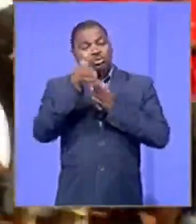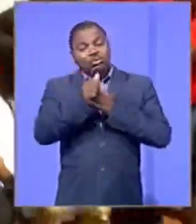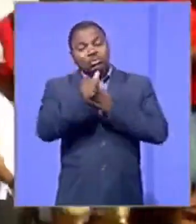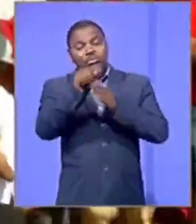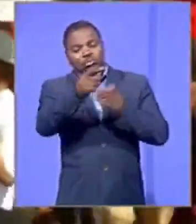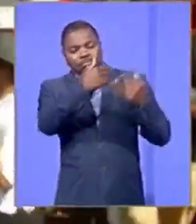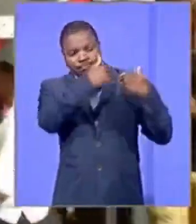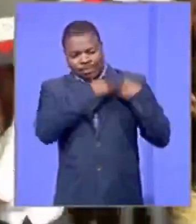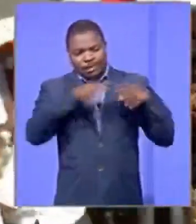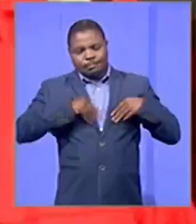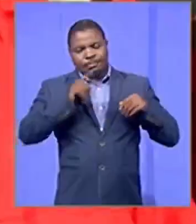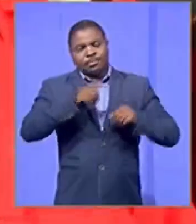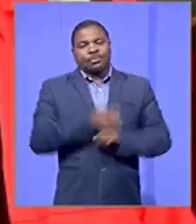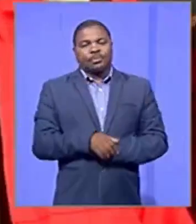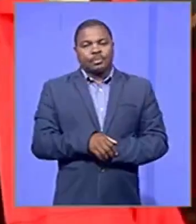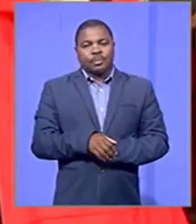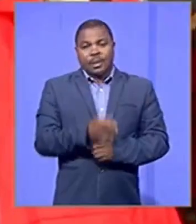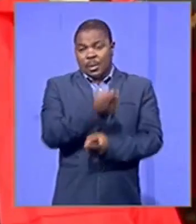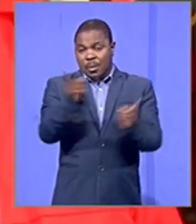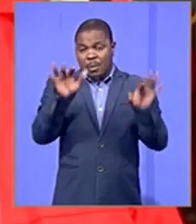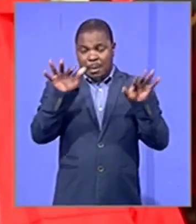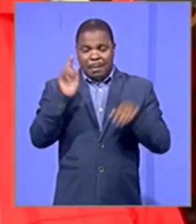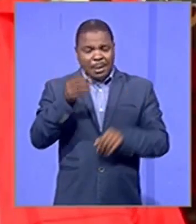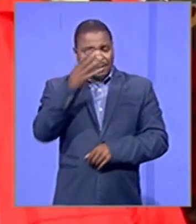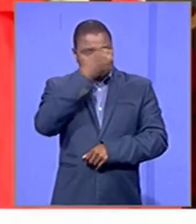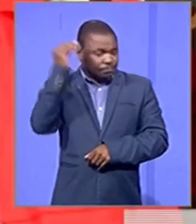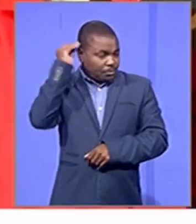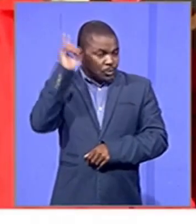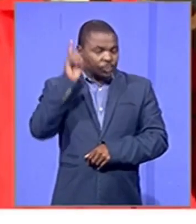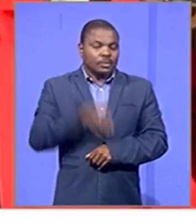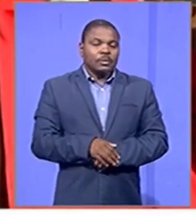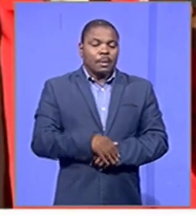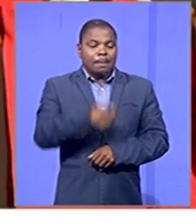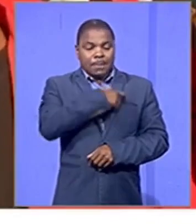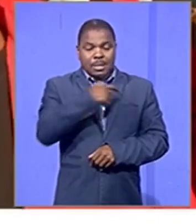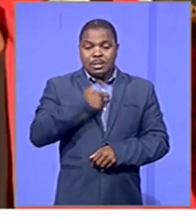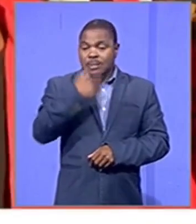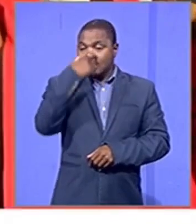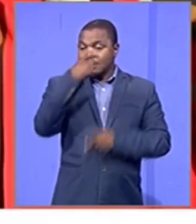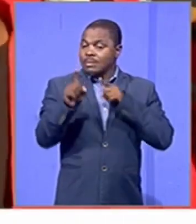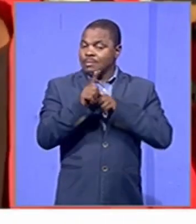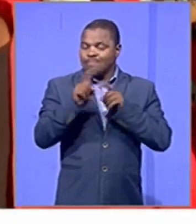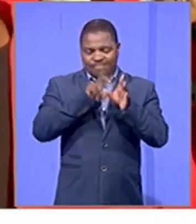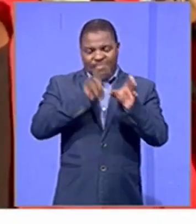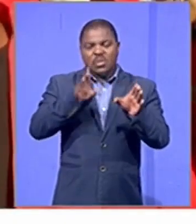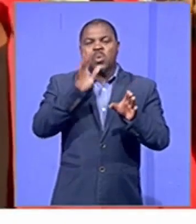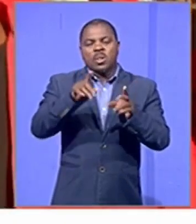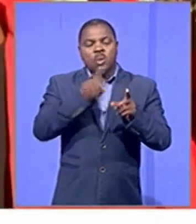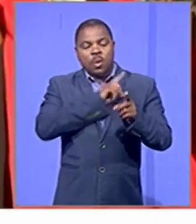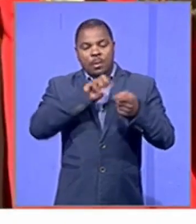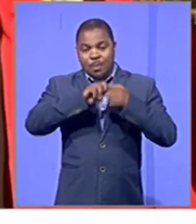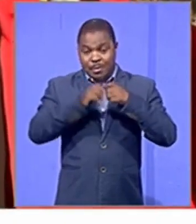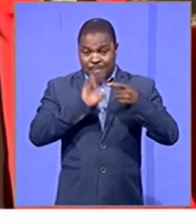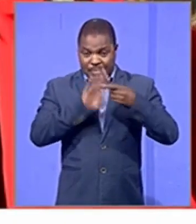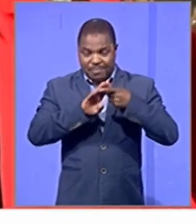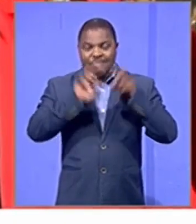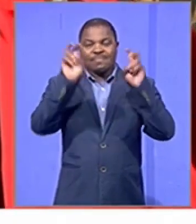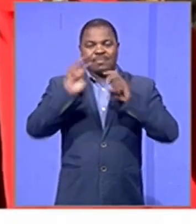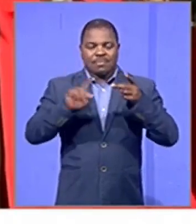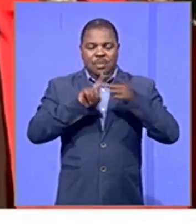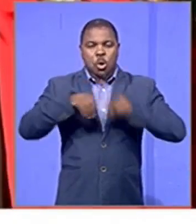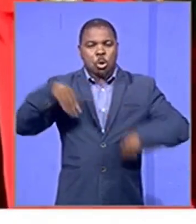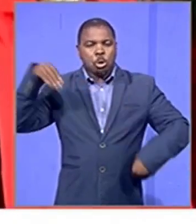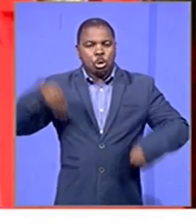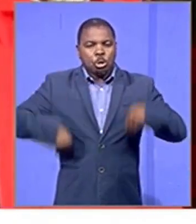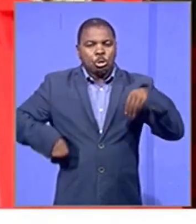bona. Se ba swantse ba sebe gore president Ramaphosa o tlo follow ka baka la o se re fe motlagase le ka baka la bo manager